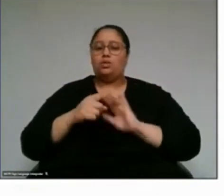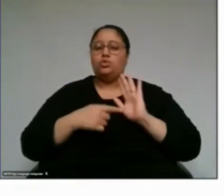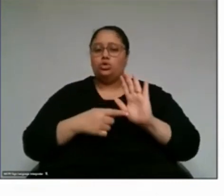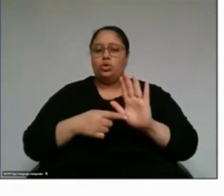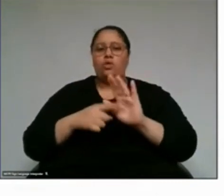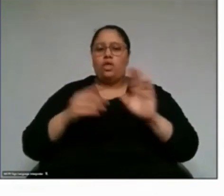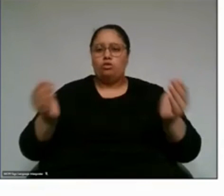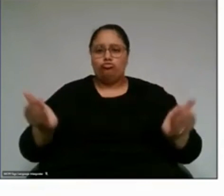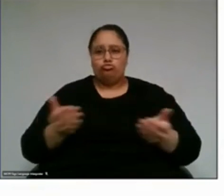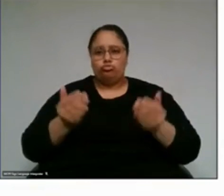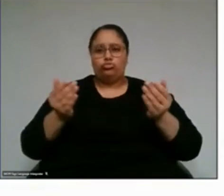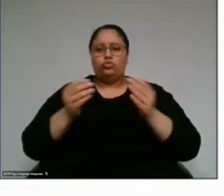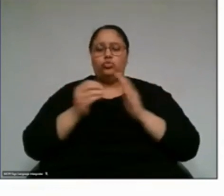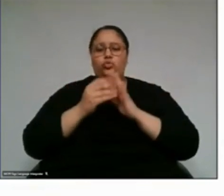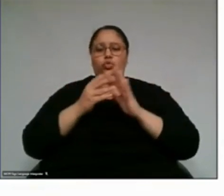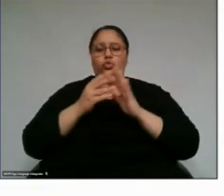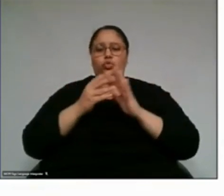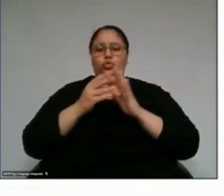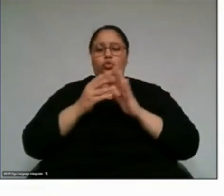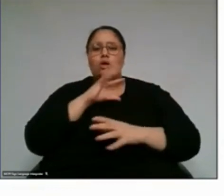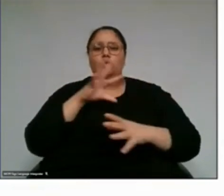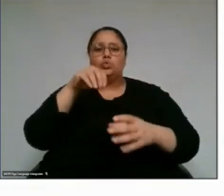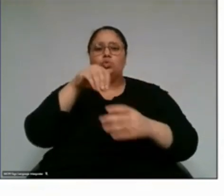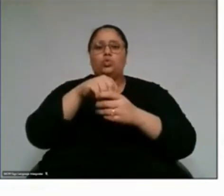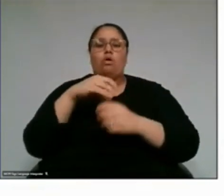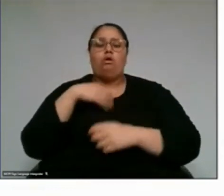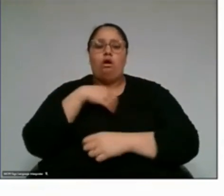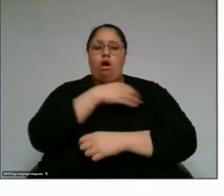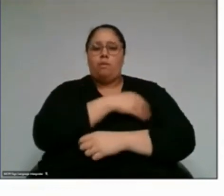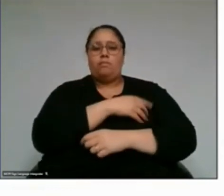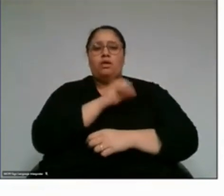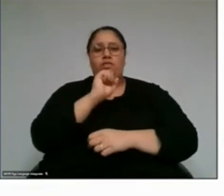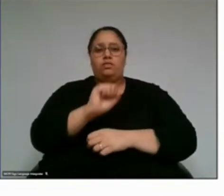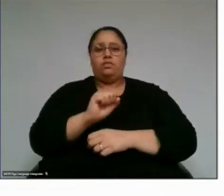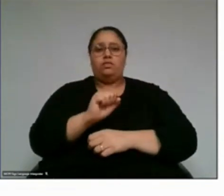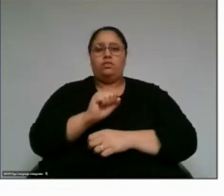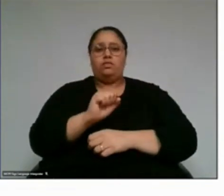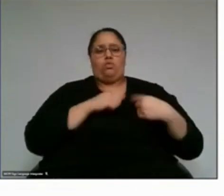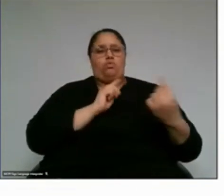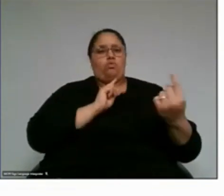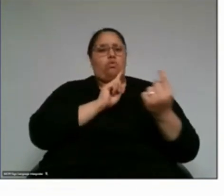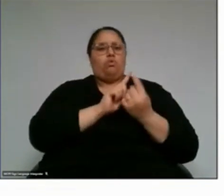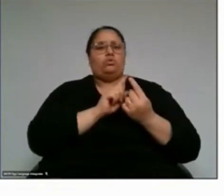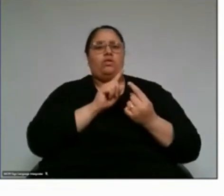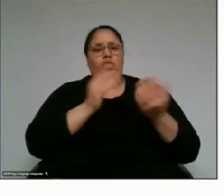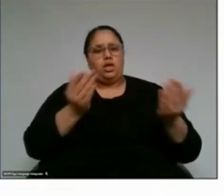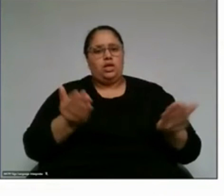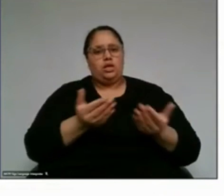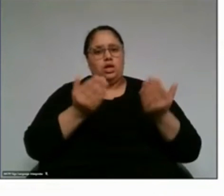encourage their students to go to Israel to join the army, and it is something very dear to them, and that they